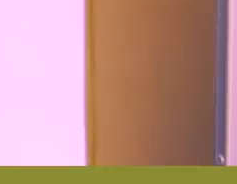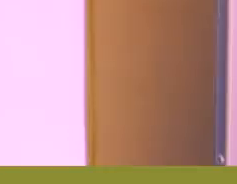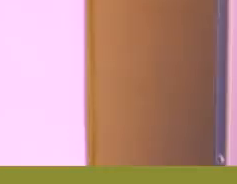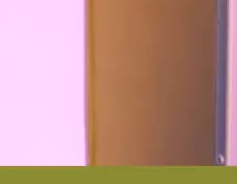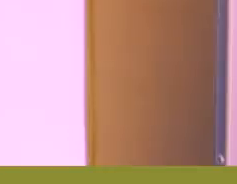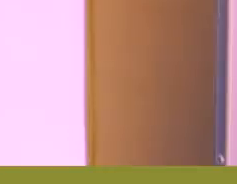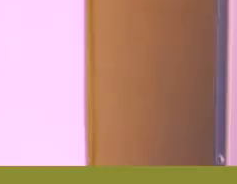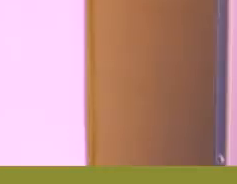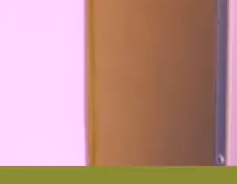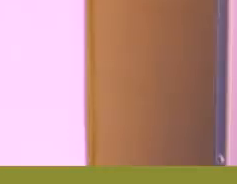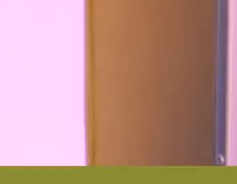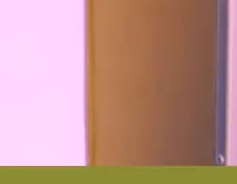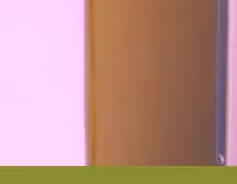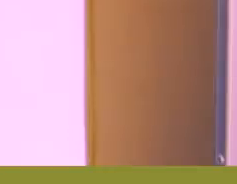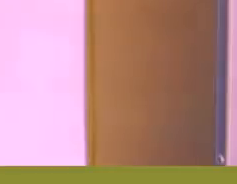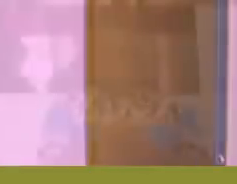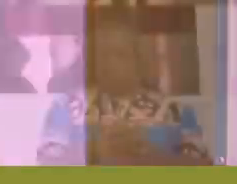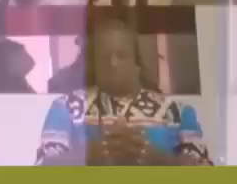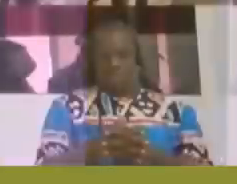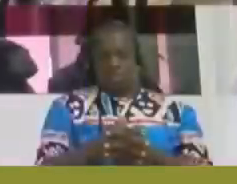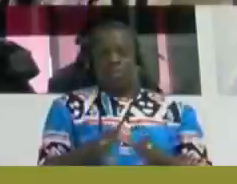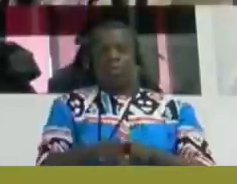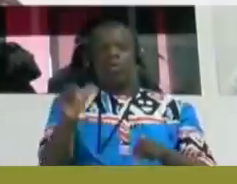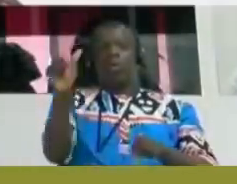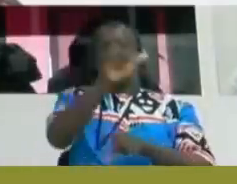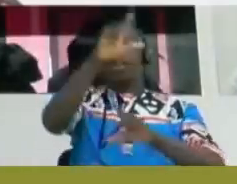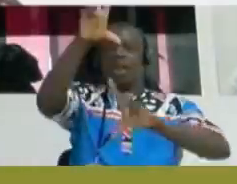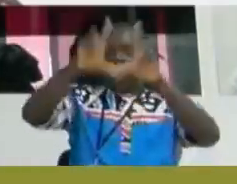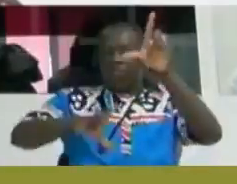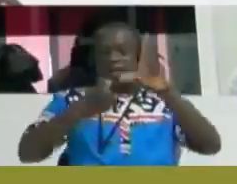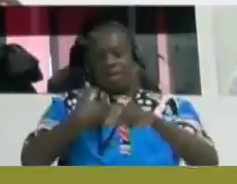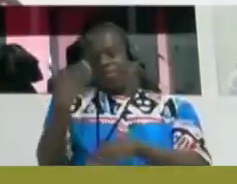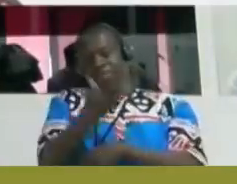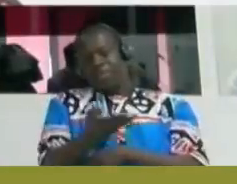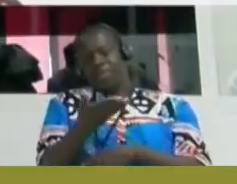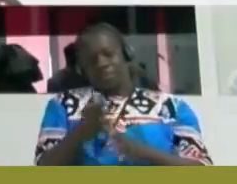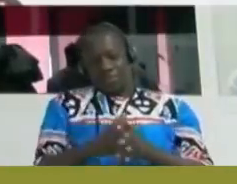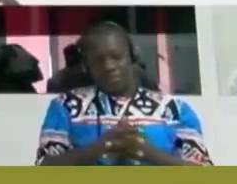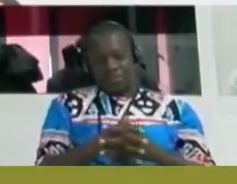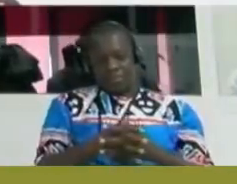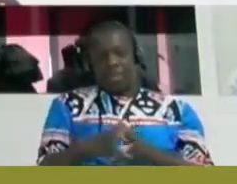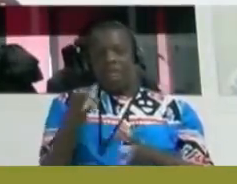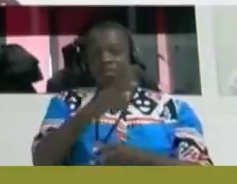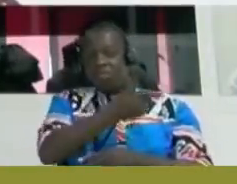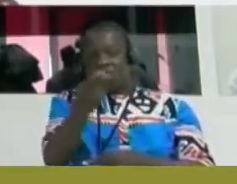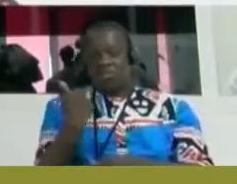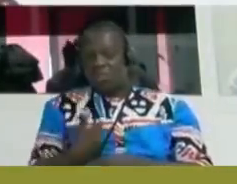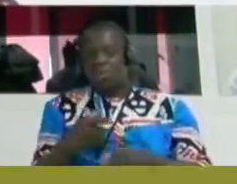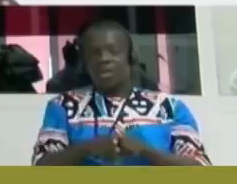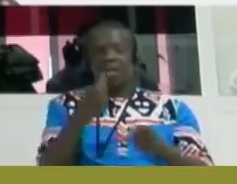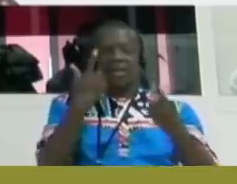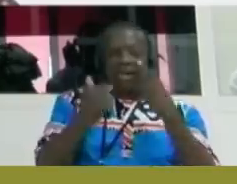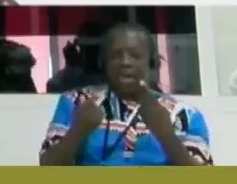officials. Saju Sambu gives us more. Sanna B. Sabally was the former vice president of the Jammeh regime and has been